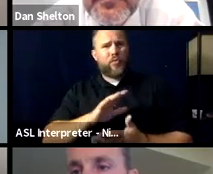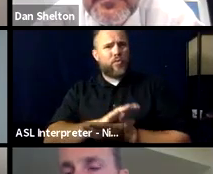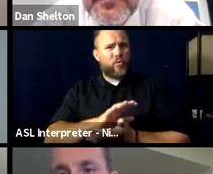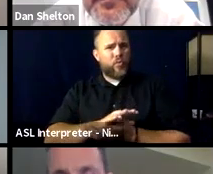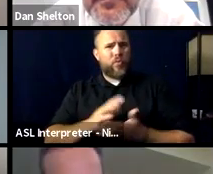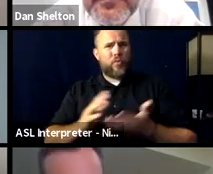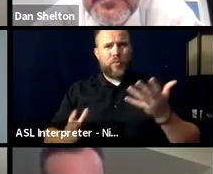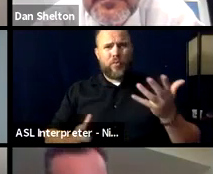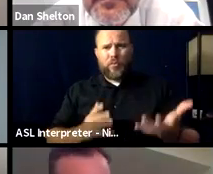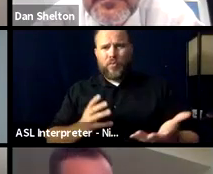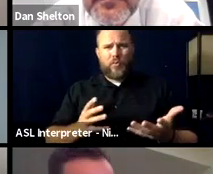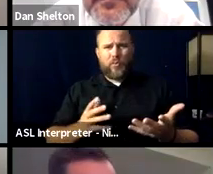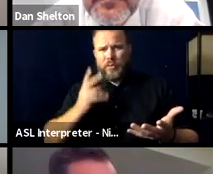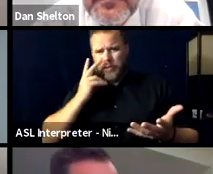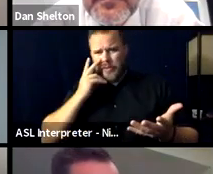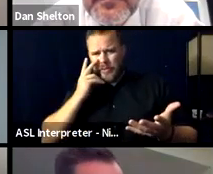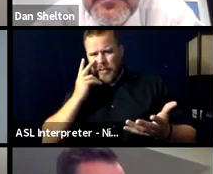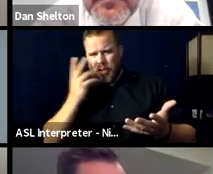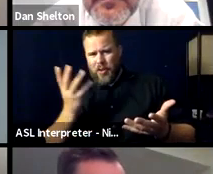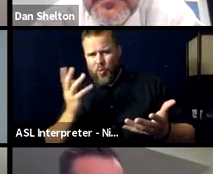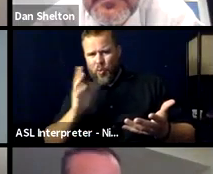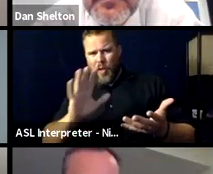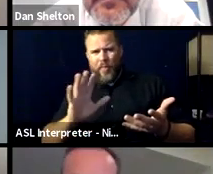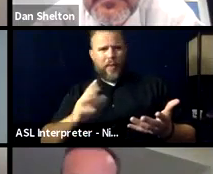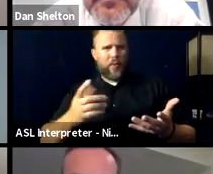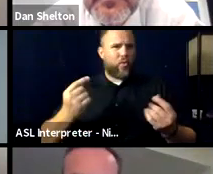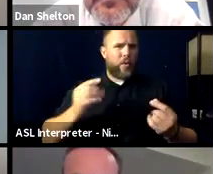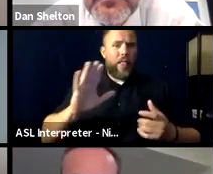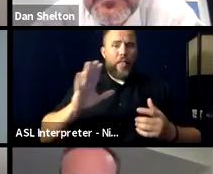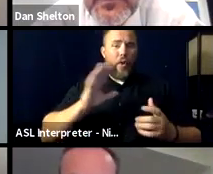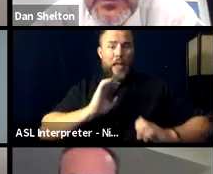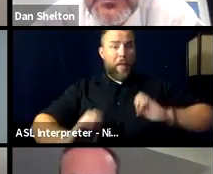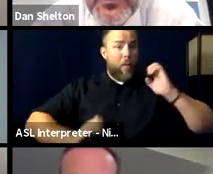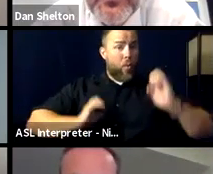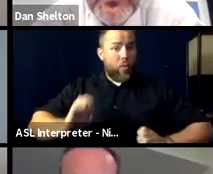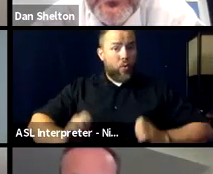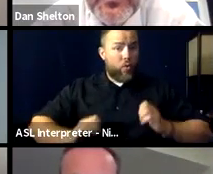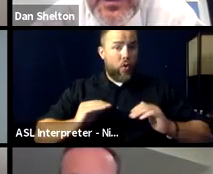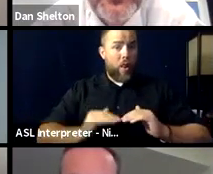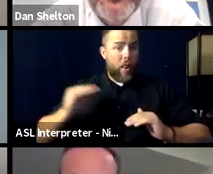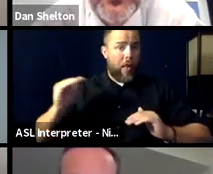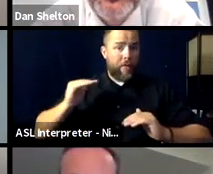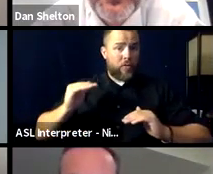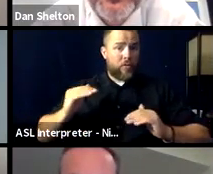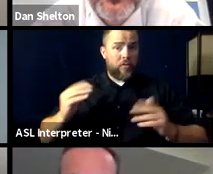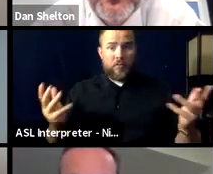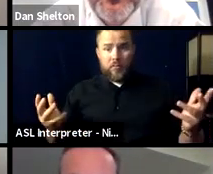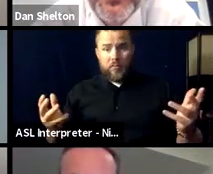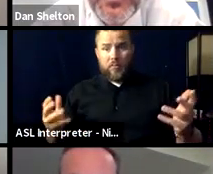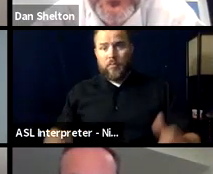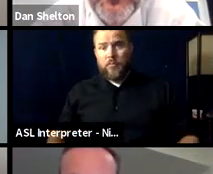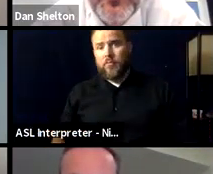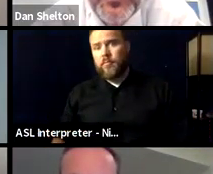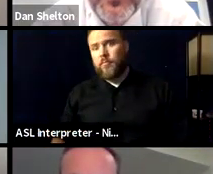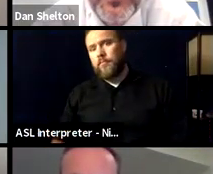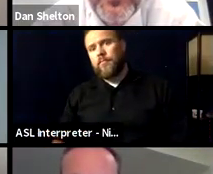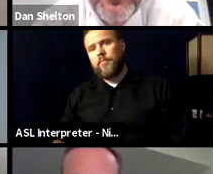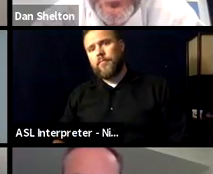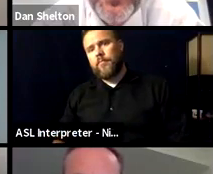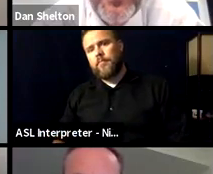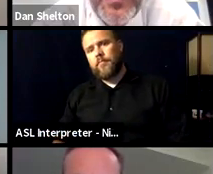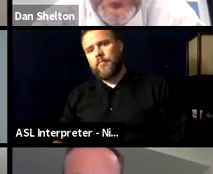to assess where they are on a social emotional level. So I just first like to begin